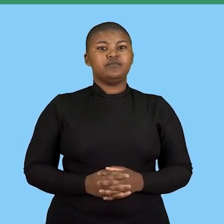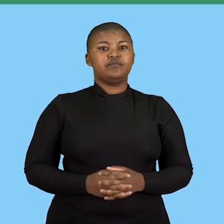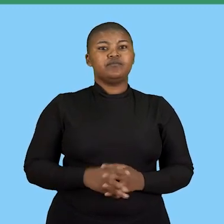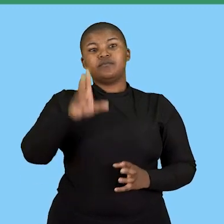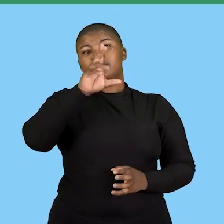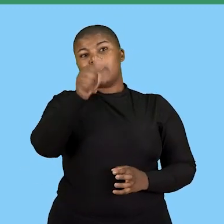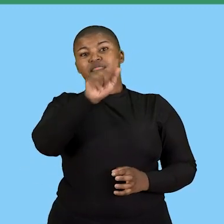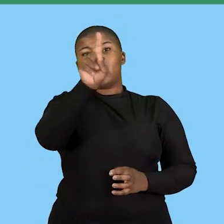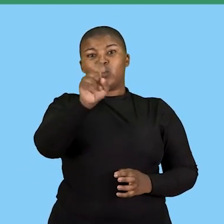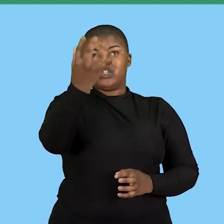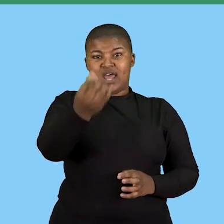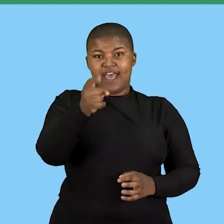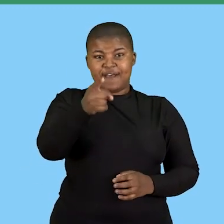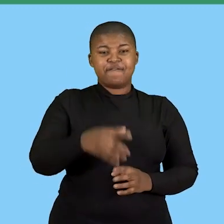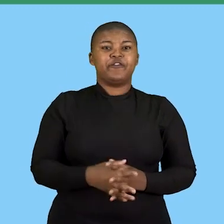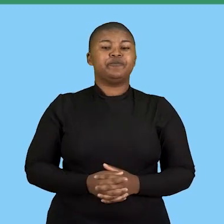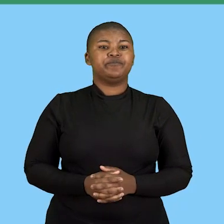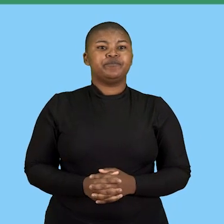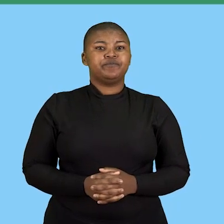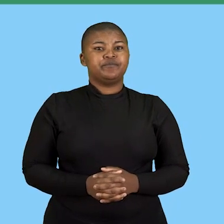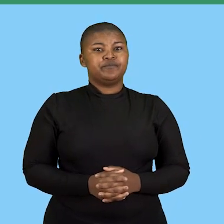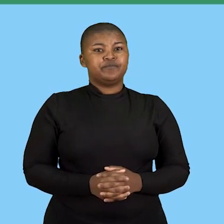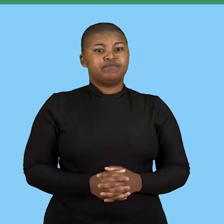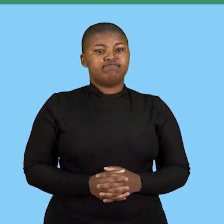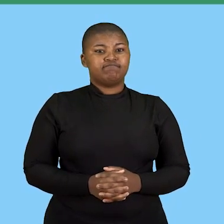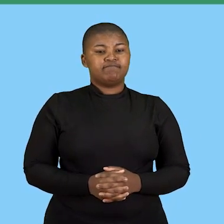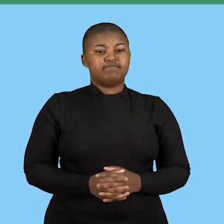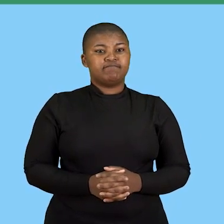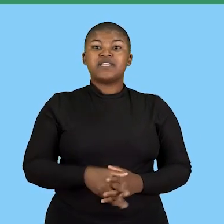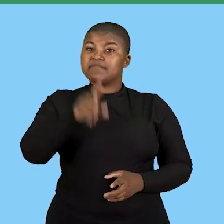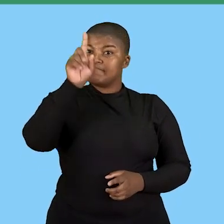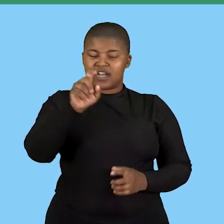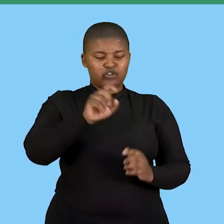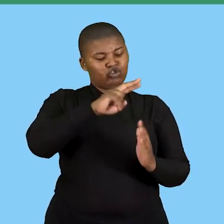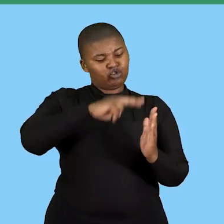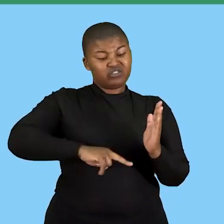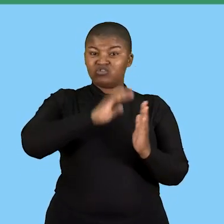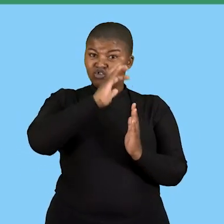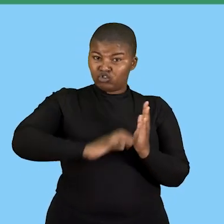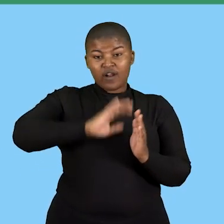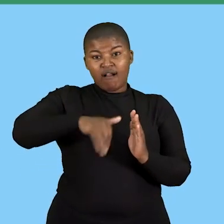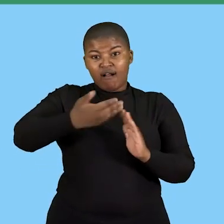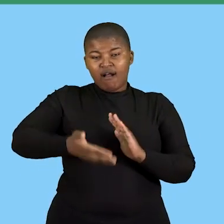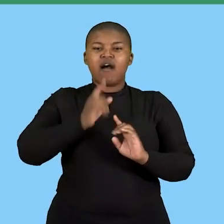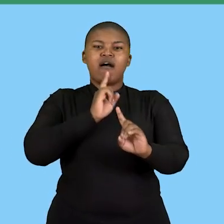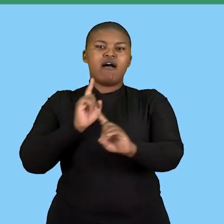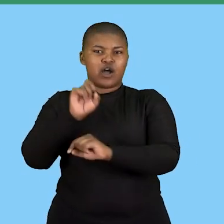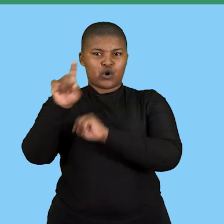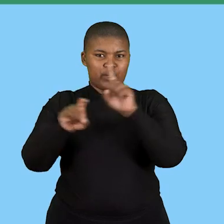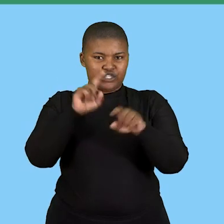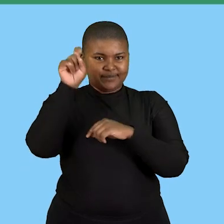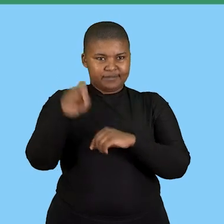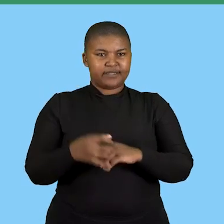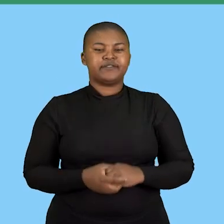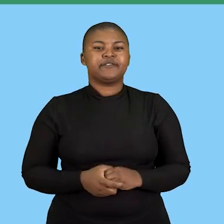We have another application question, which we are expected again to read the scenario below and answer questions